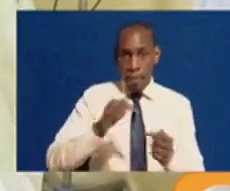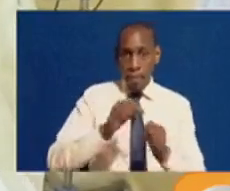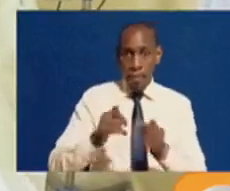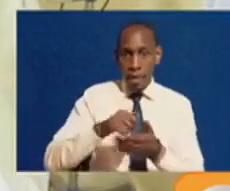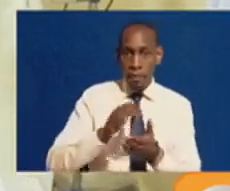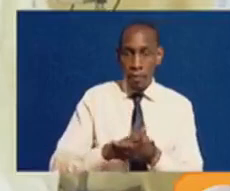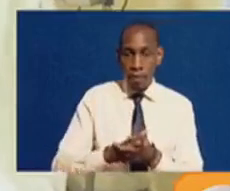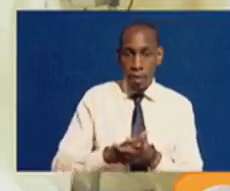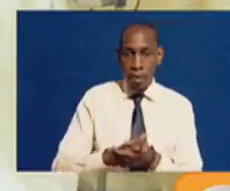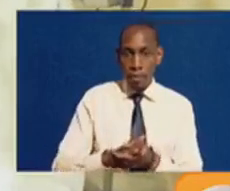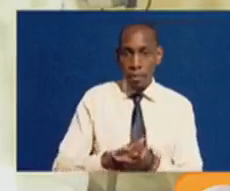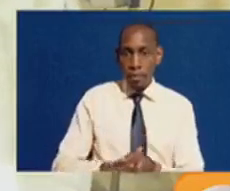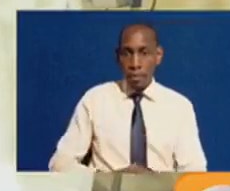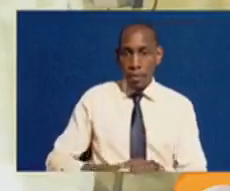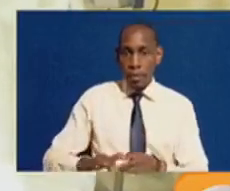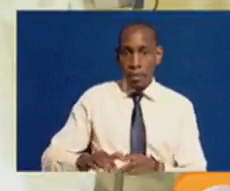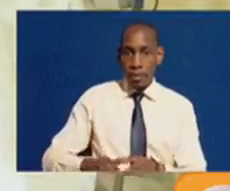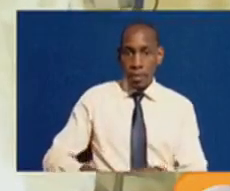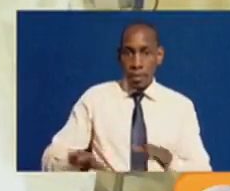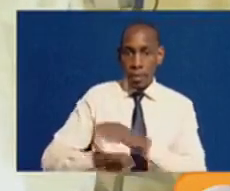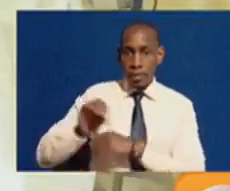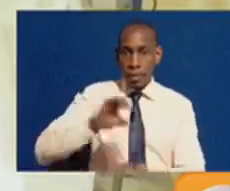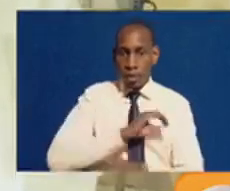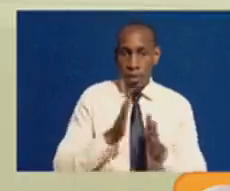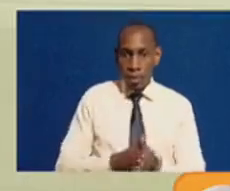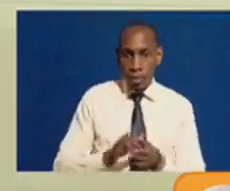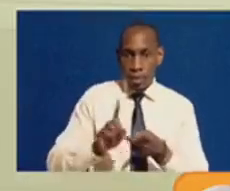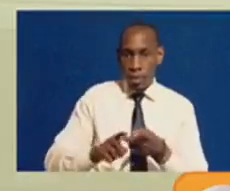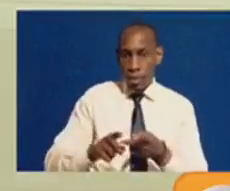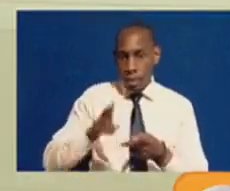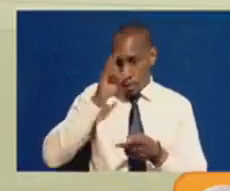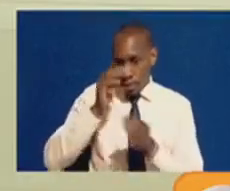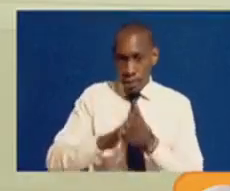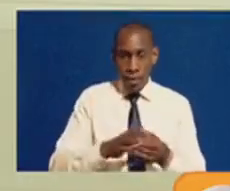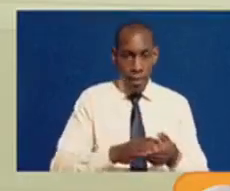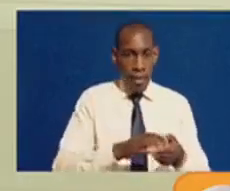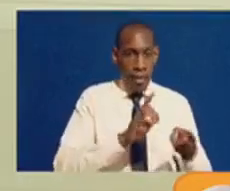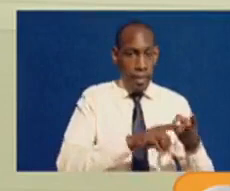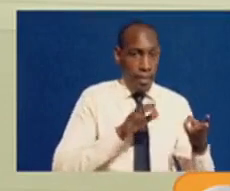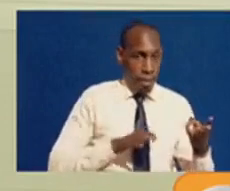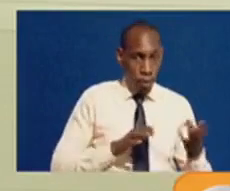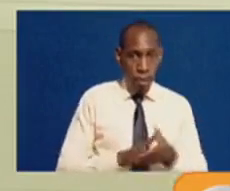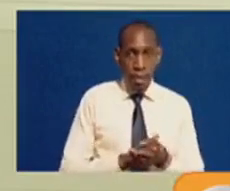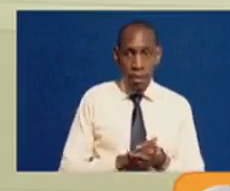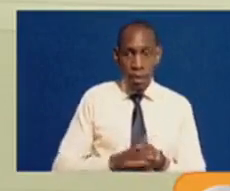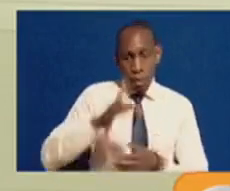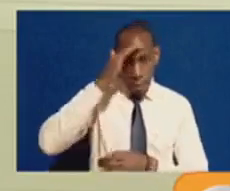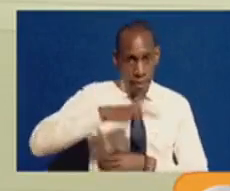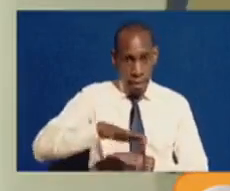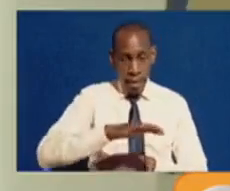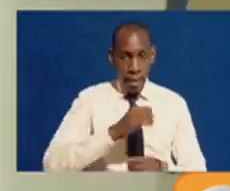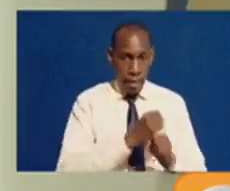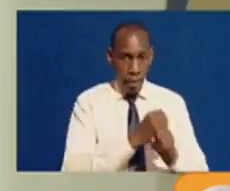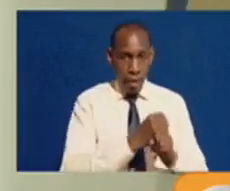Division Assistant County Commissioner Moses Akisa, herself, and Police Constable Isaac Oshome at Liquid Pub where she